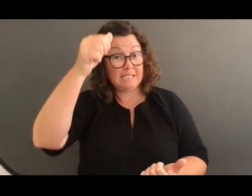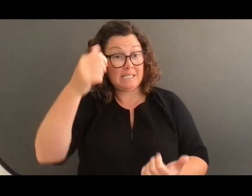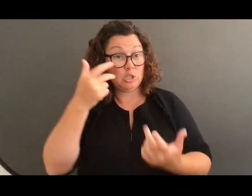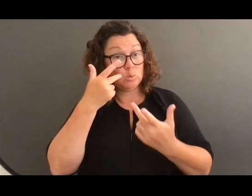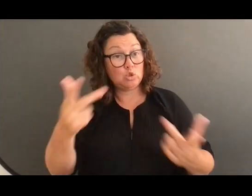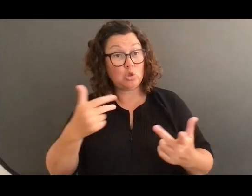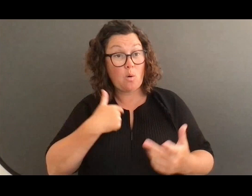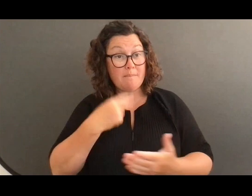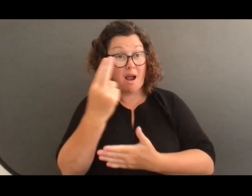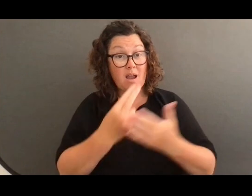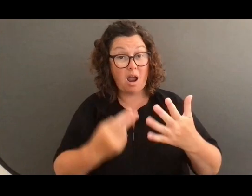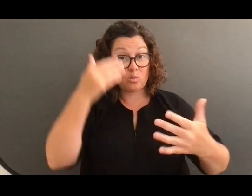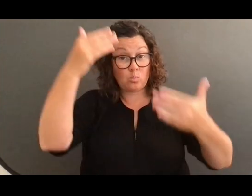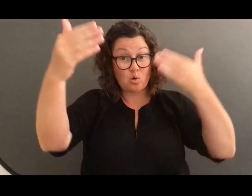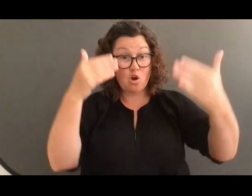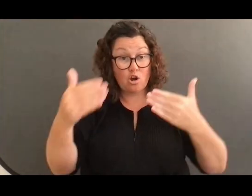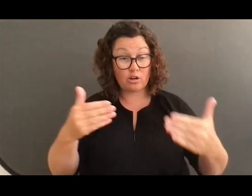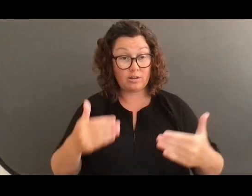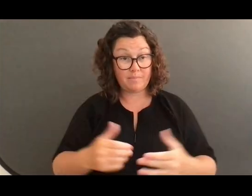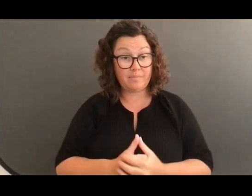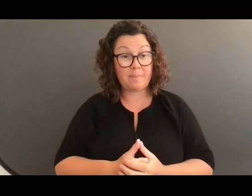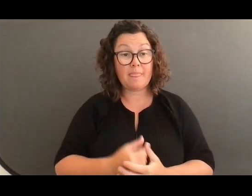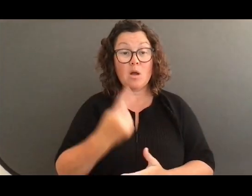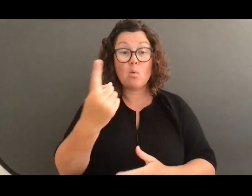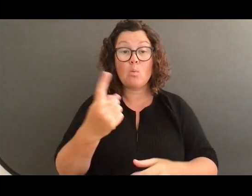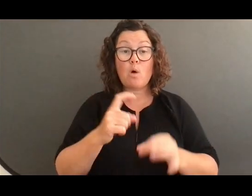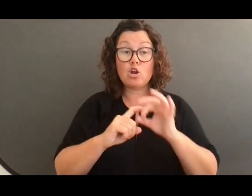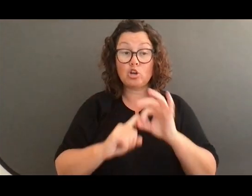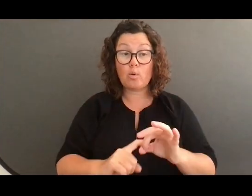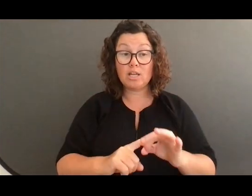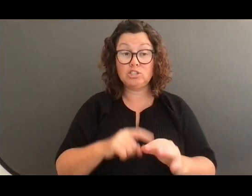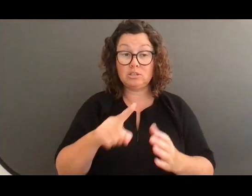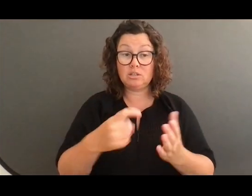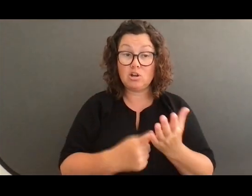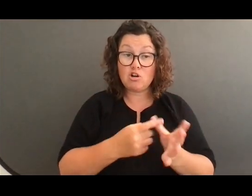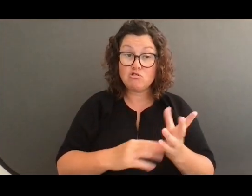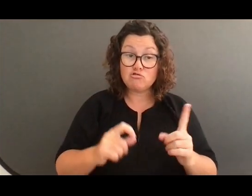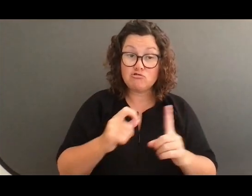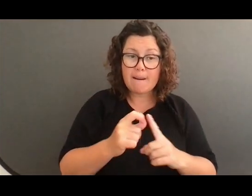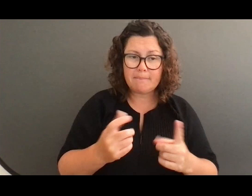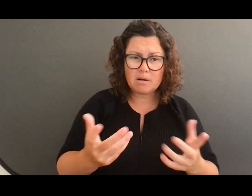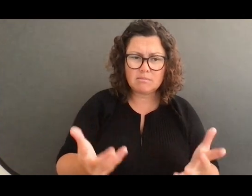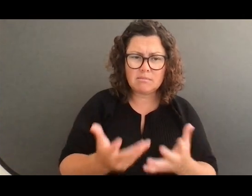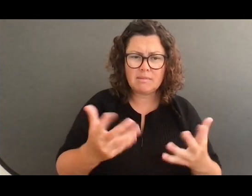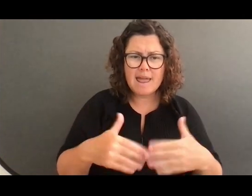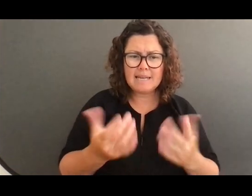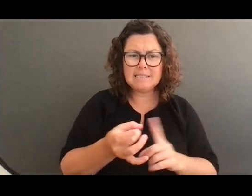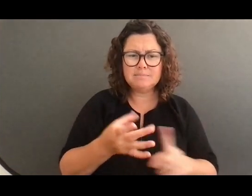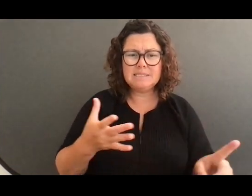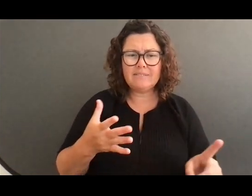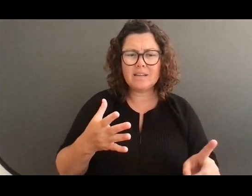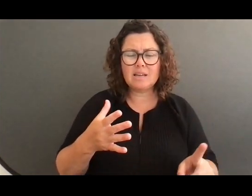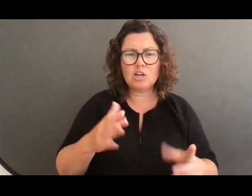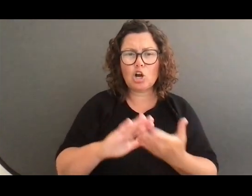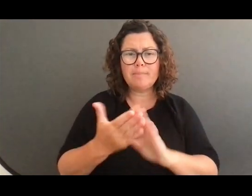In response to one of the questions, does RAMP service any specific communities in the arts? The majority of Pākehā respondents thought